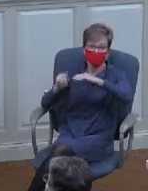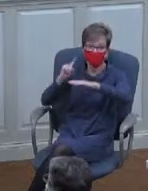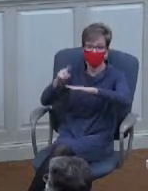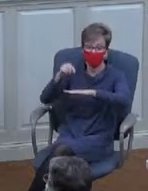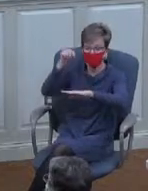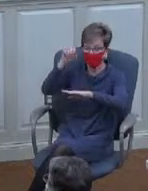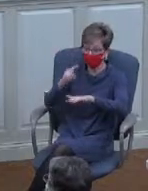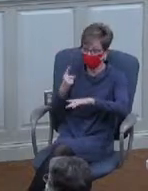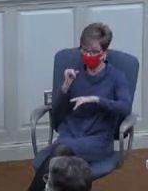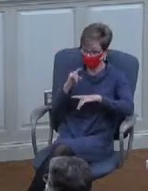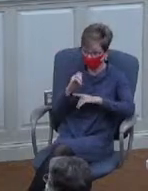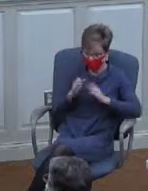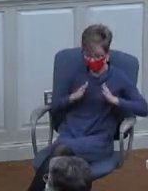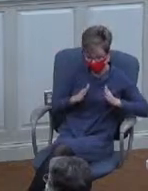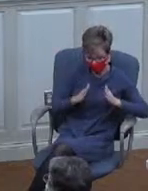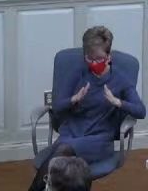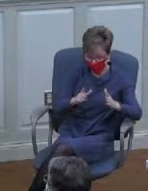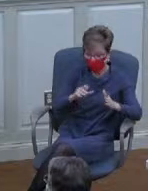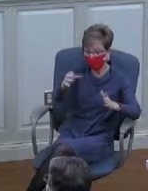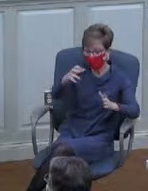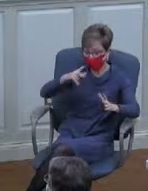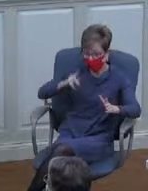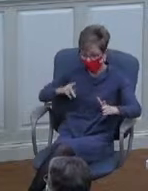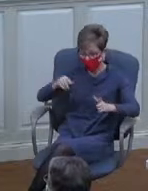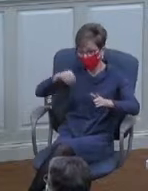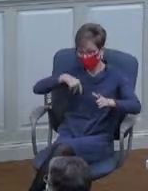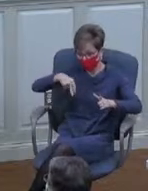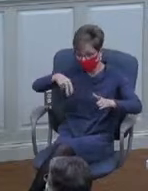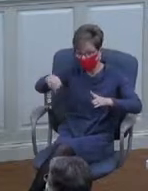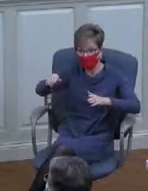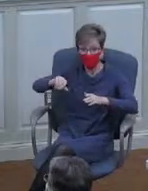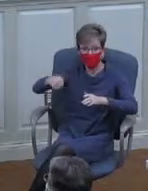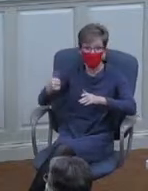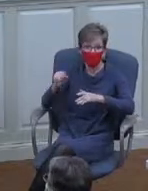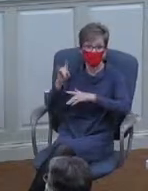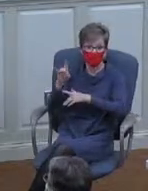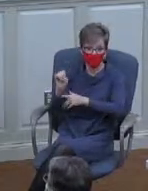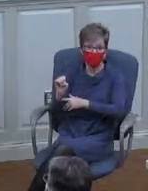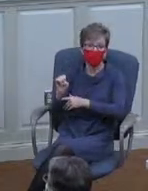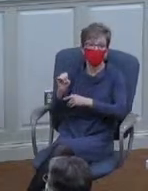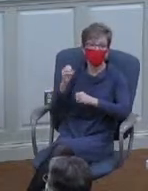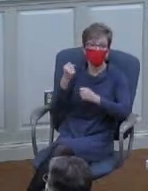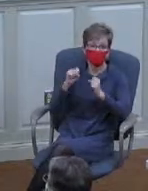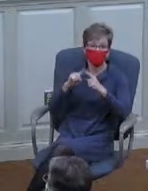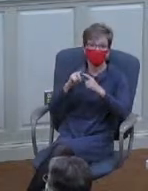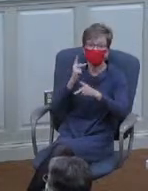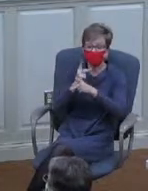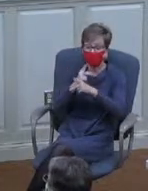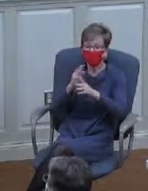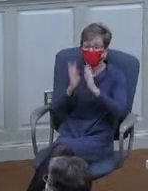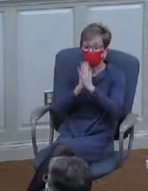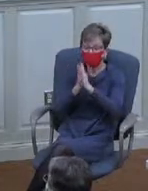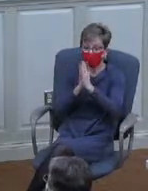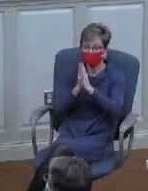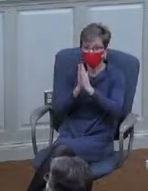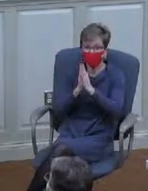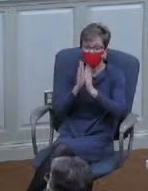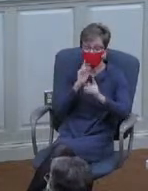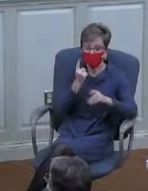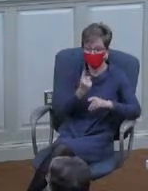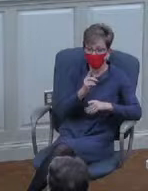and come back. Build that in the future, and then demo the previous section. You're trying to maintain traffic. You're